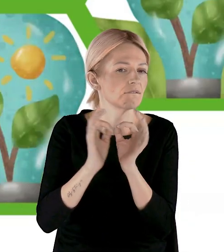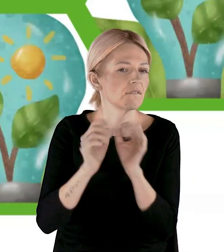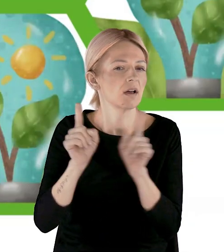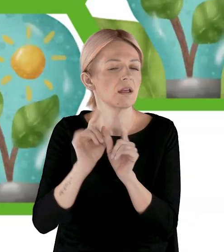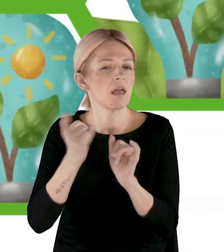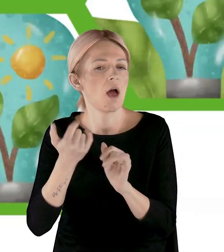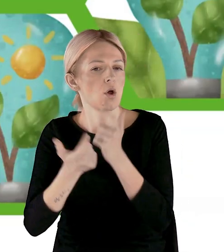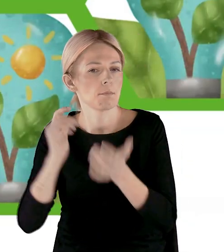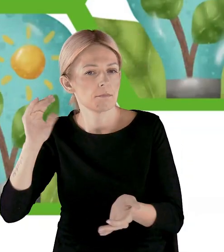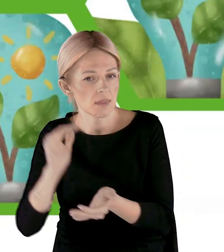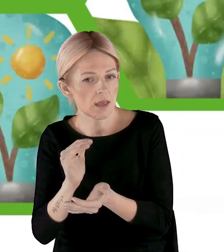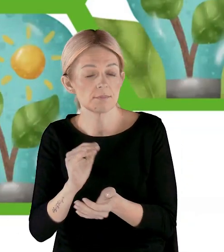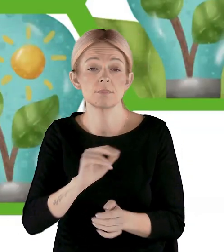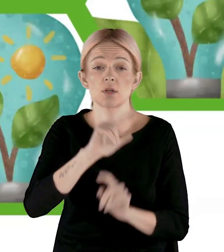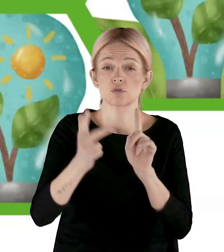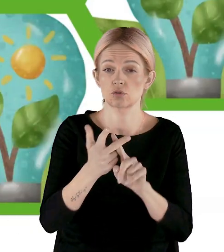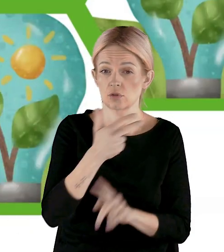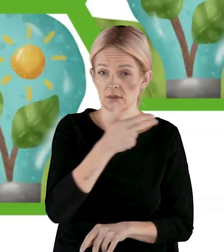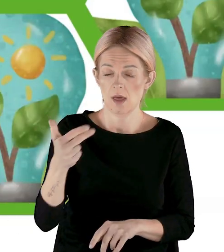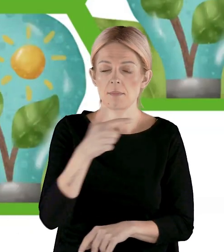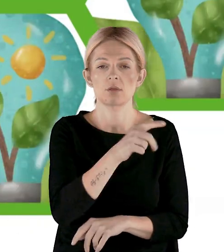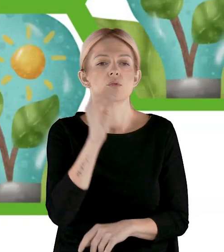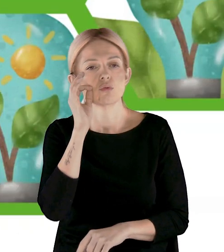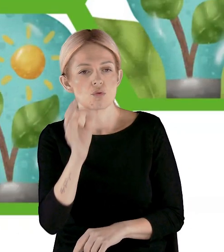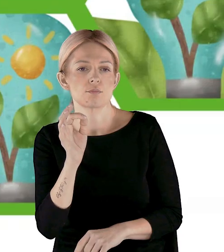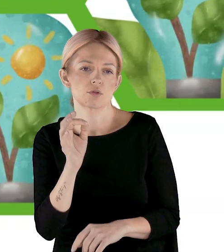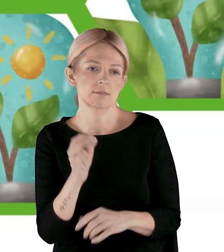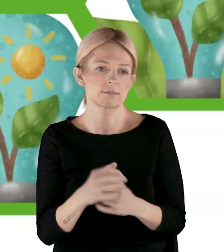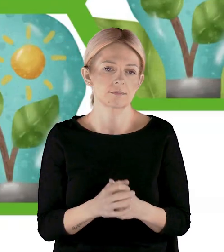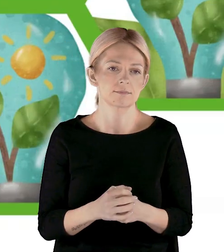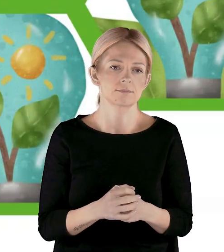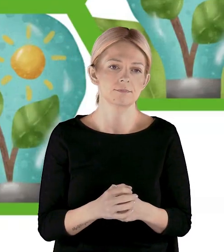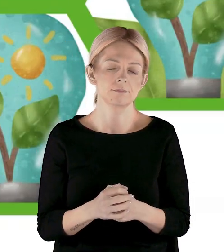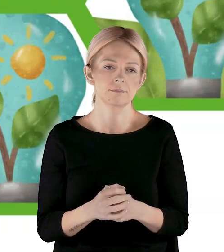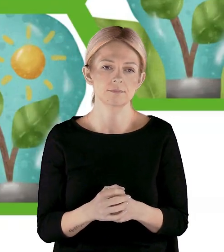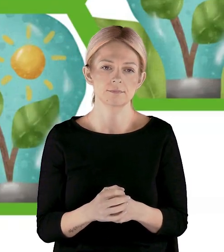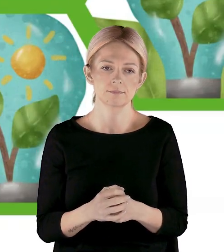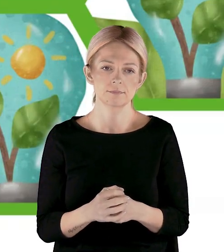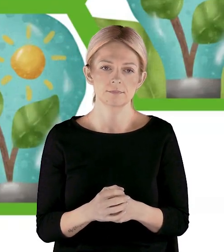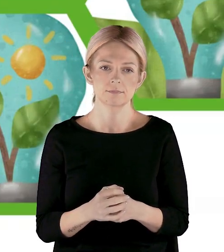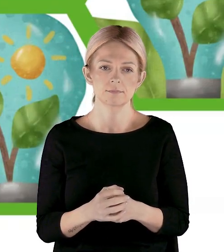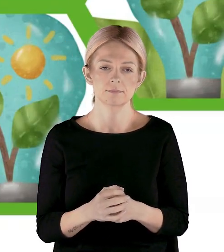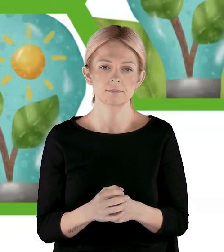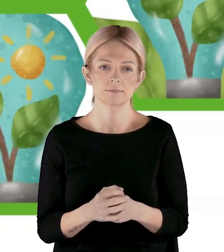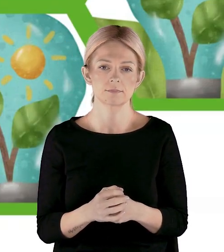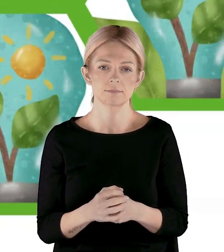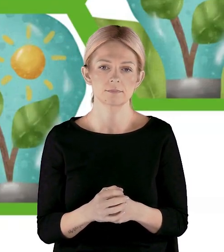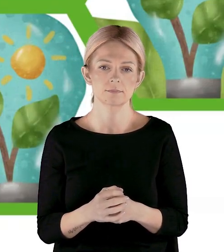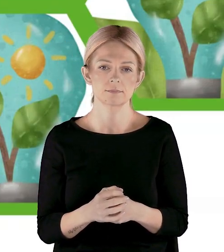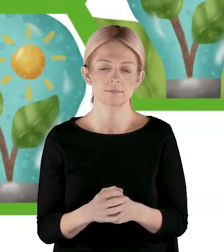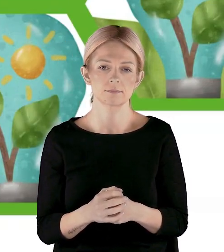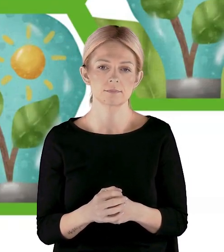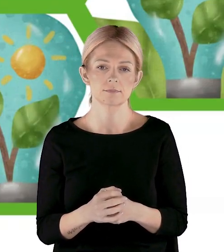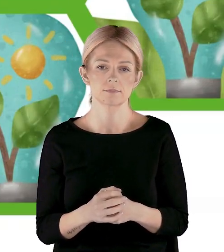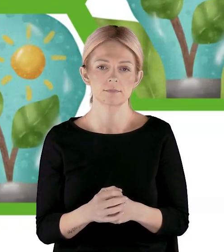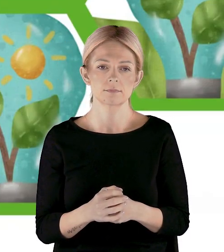Then subject 3 is good energy efficiency practices in everyday life. And then we